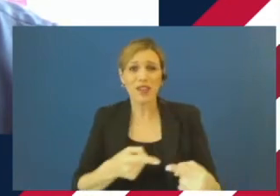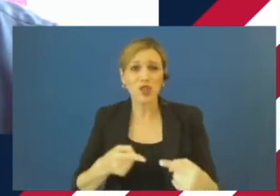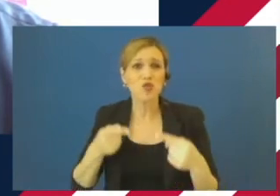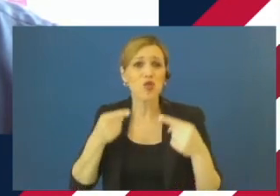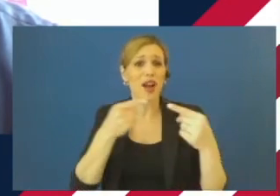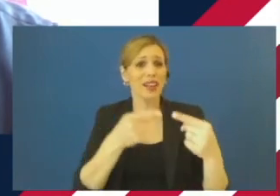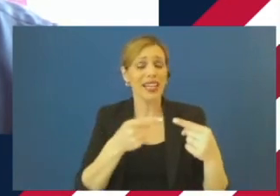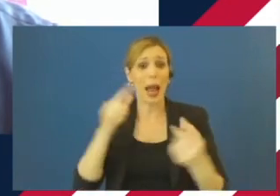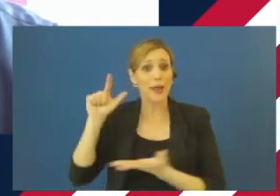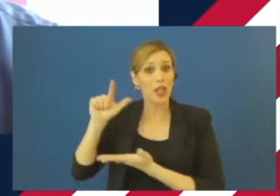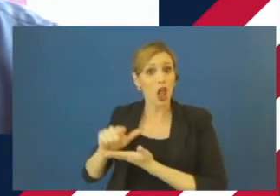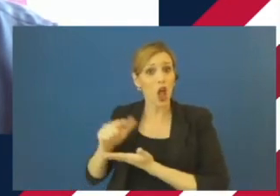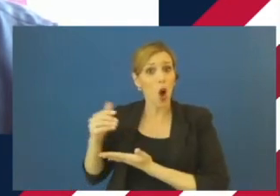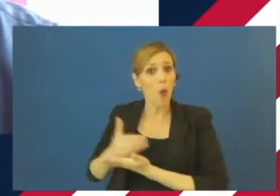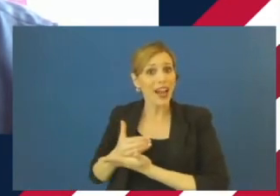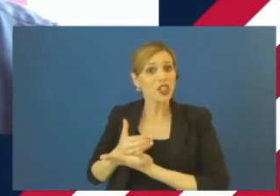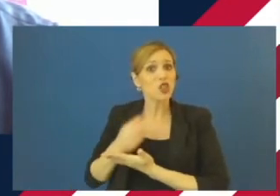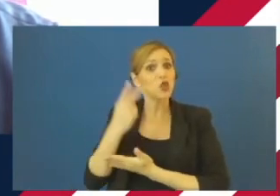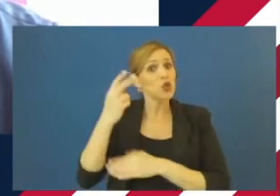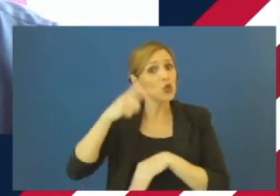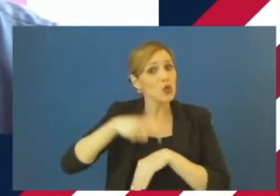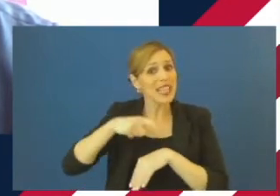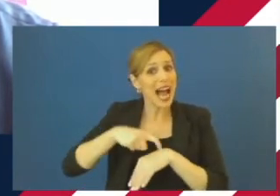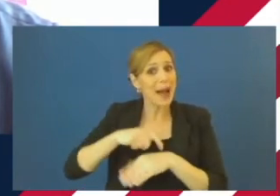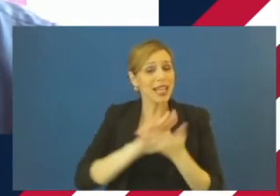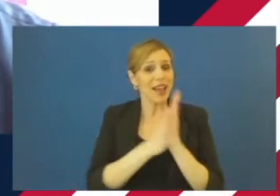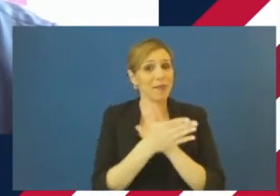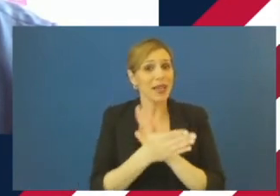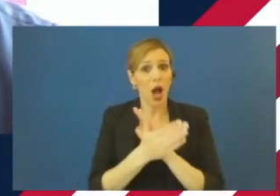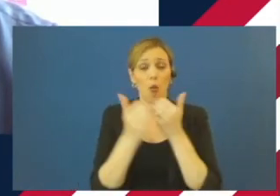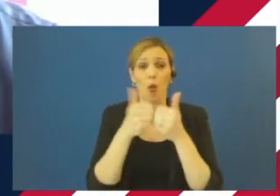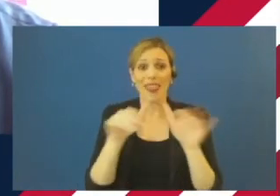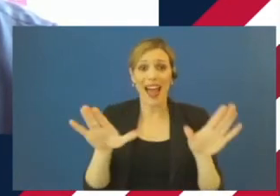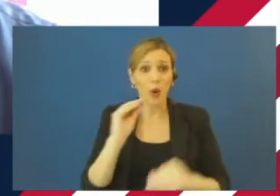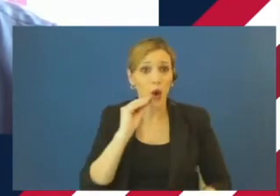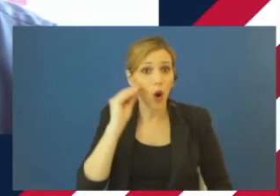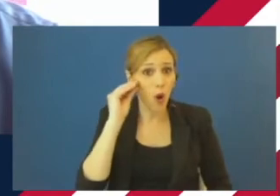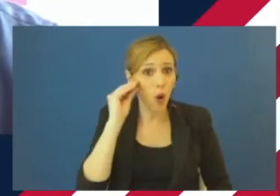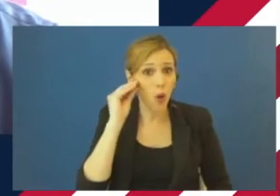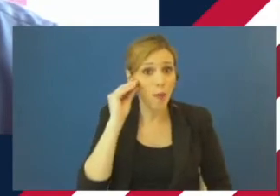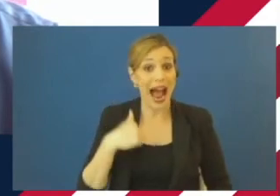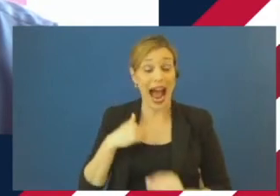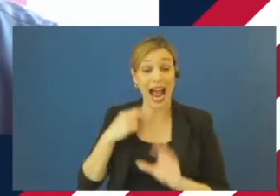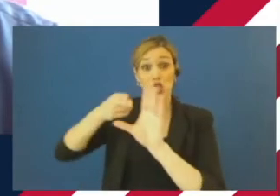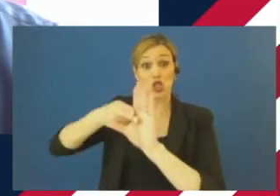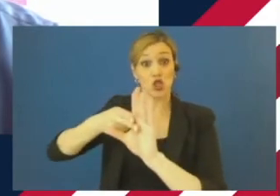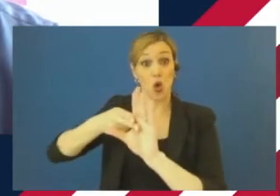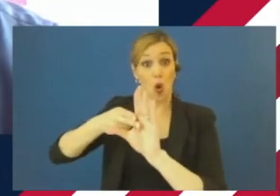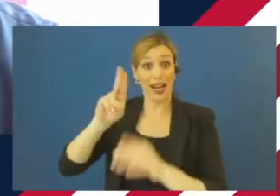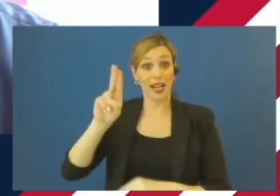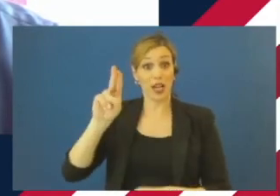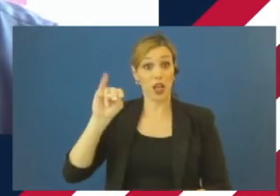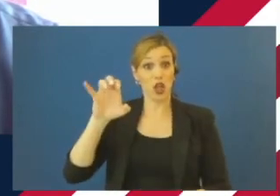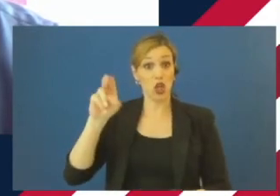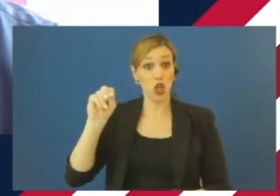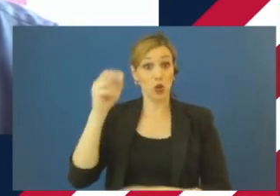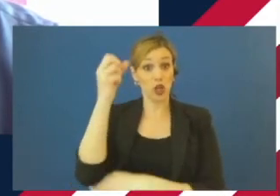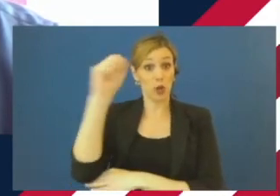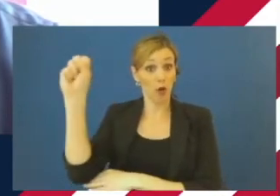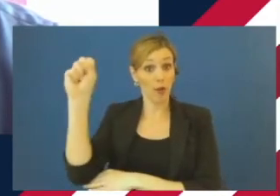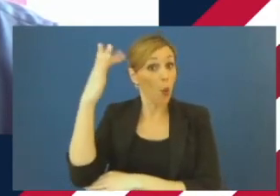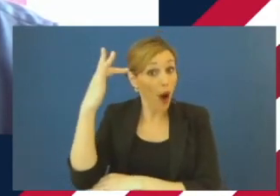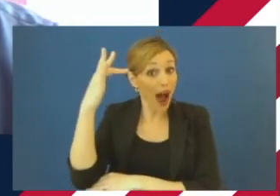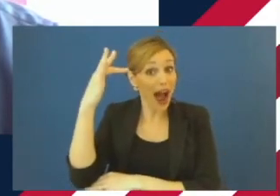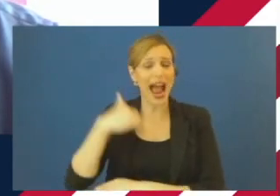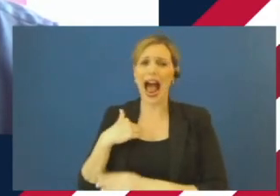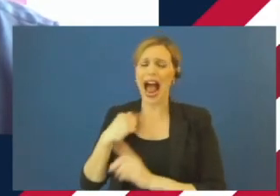wages. 7 years ago, I joined the Fight for 15 and the union movement because I am determined to give my daughters a better life